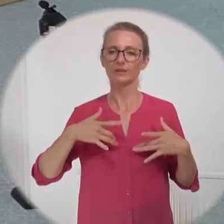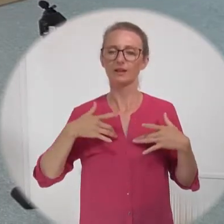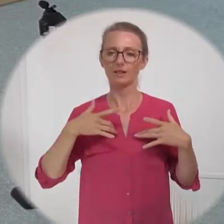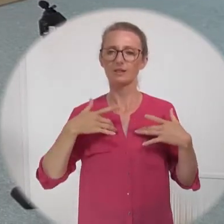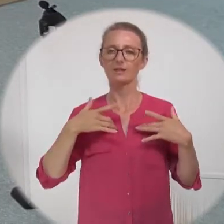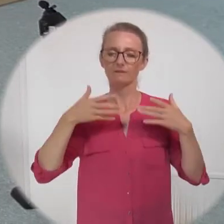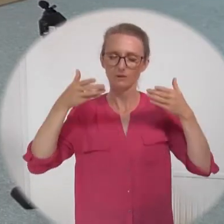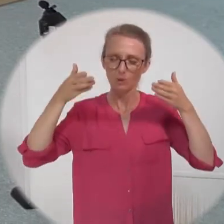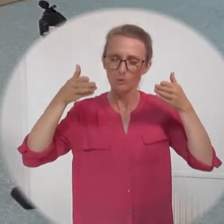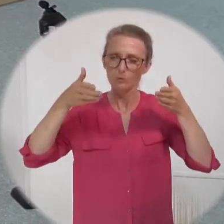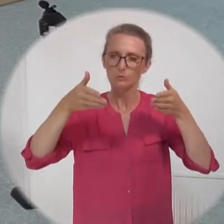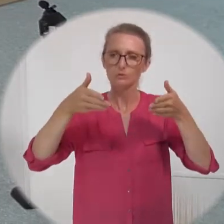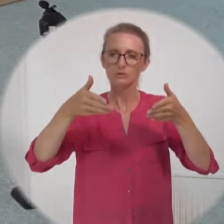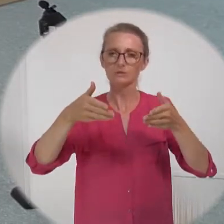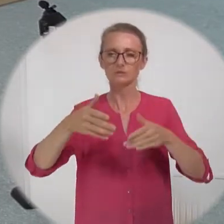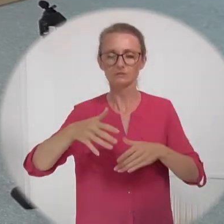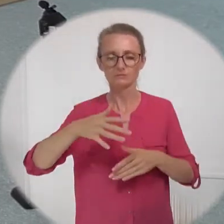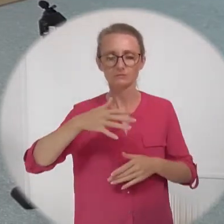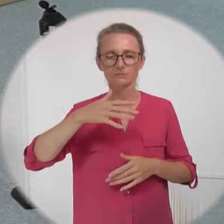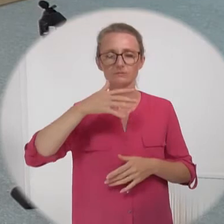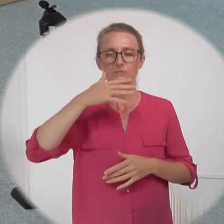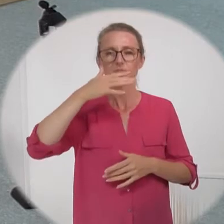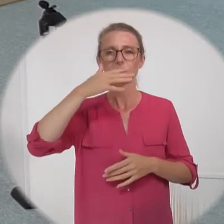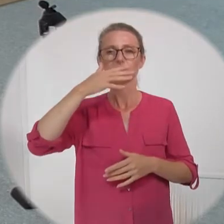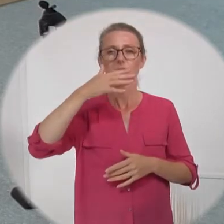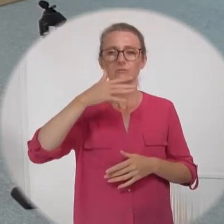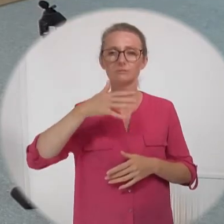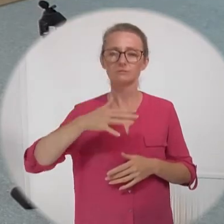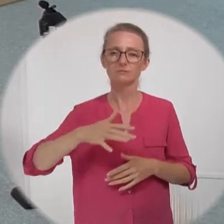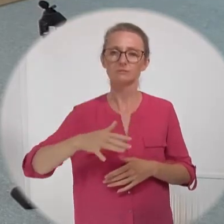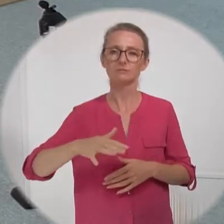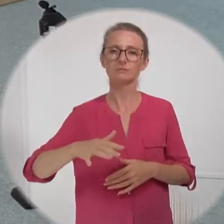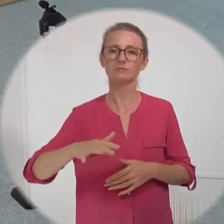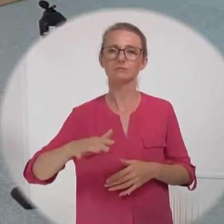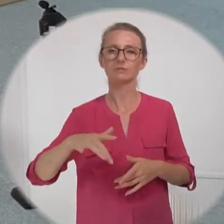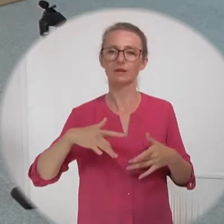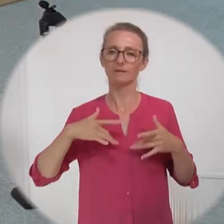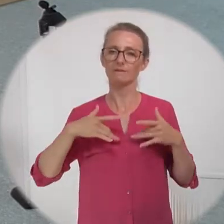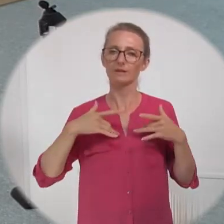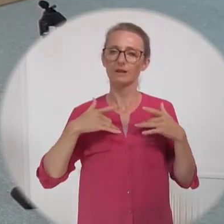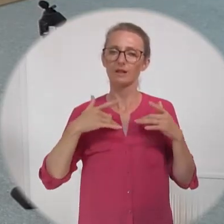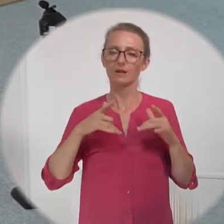and find that really still, calm place.